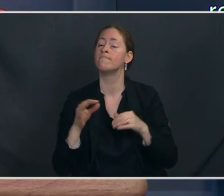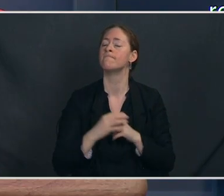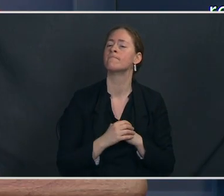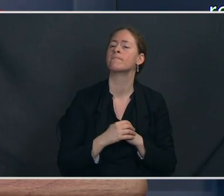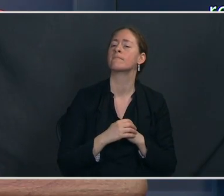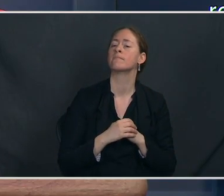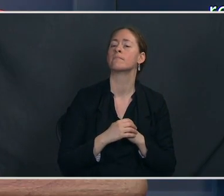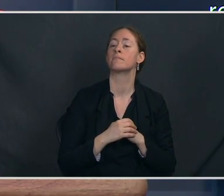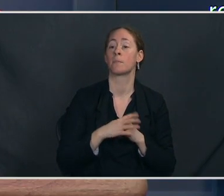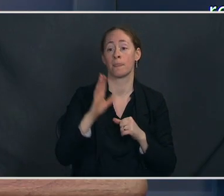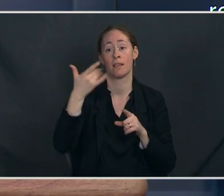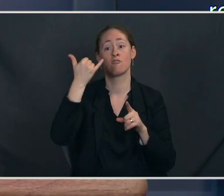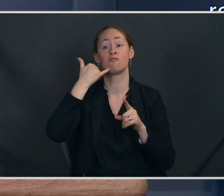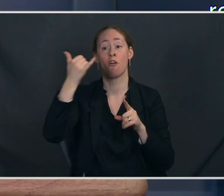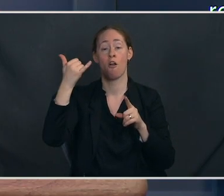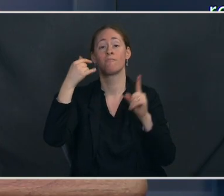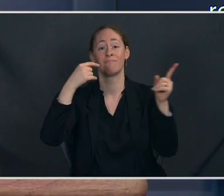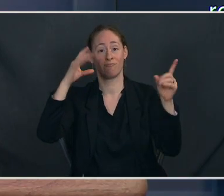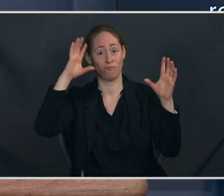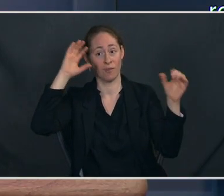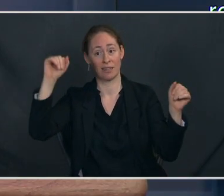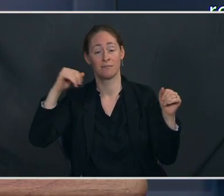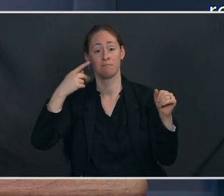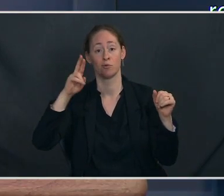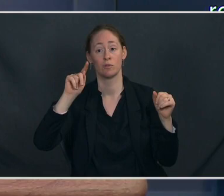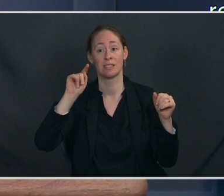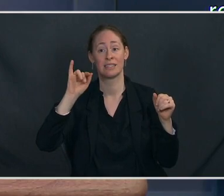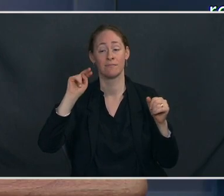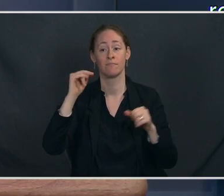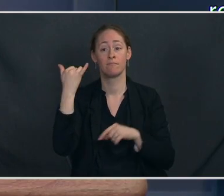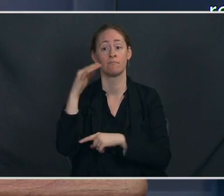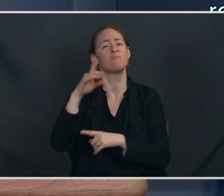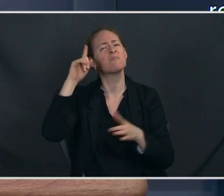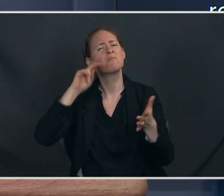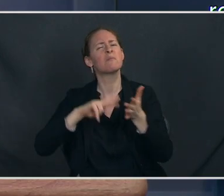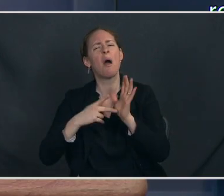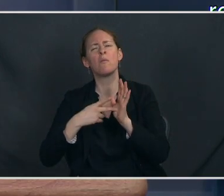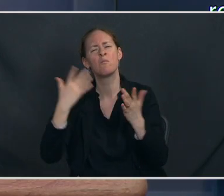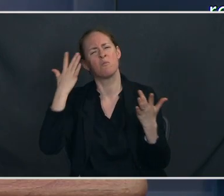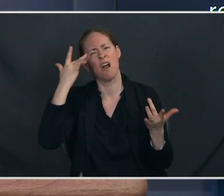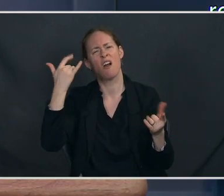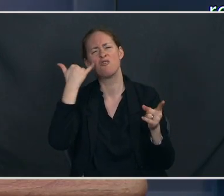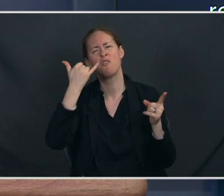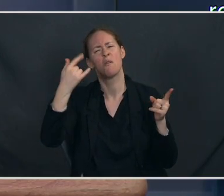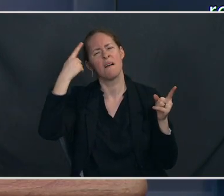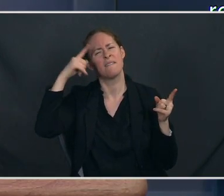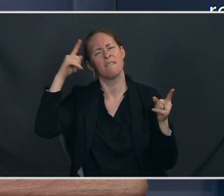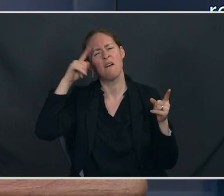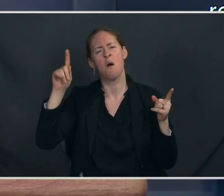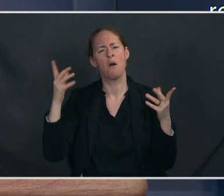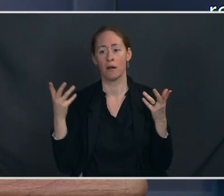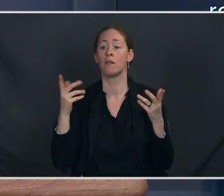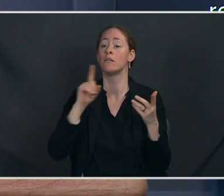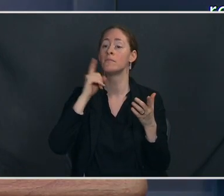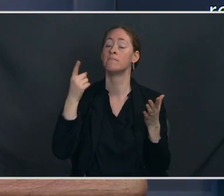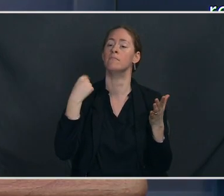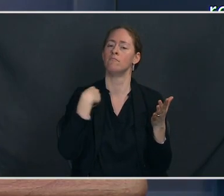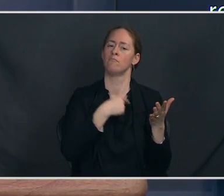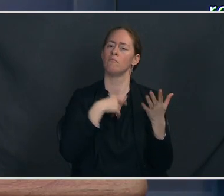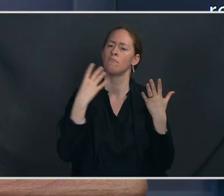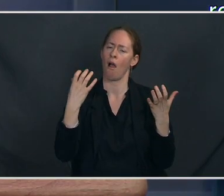Putin this afternoon with the intention of discussing our willingness to extend New START for